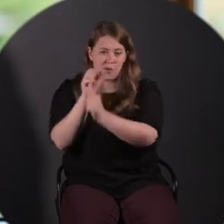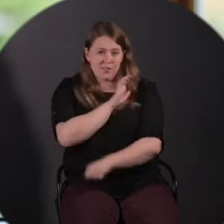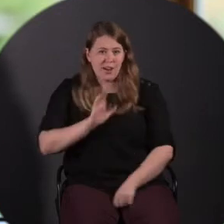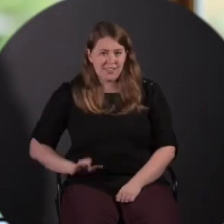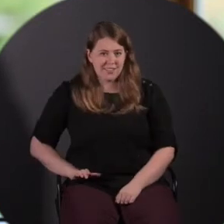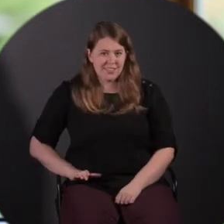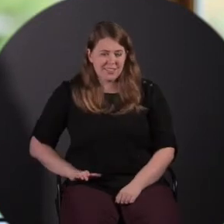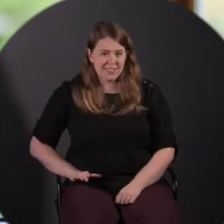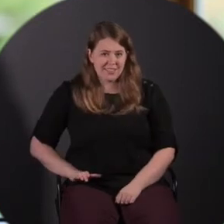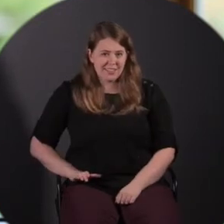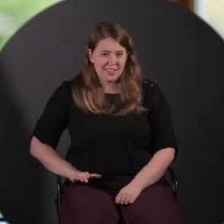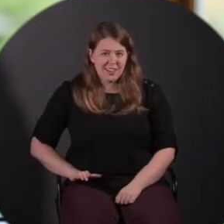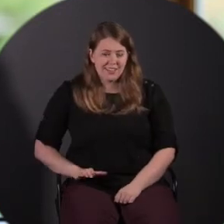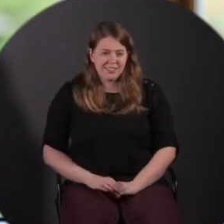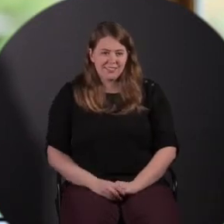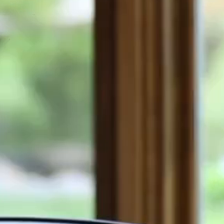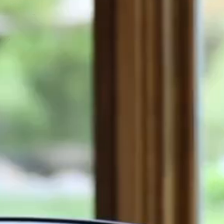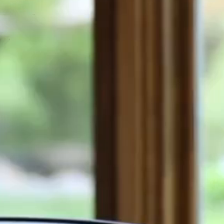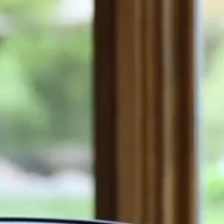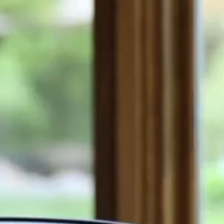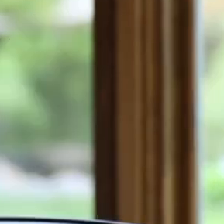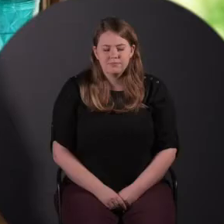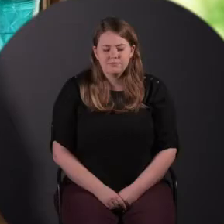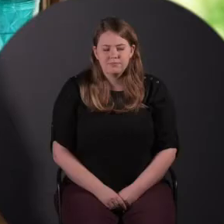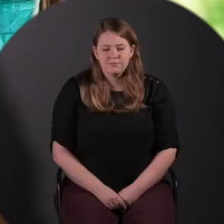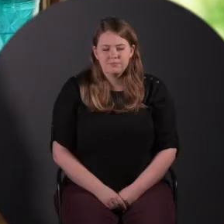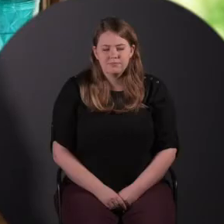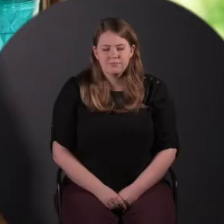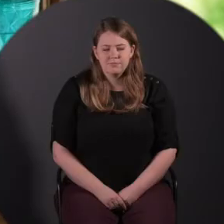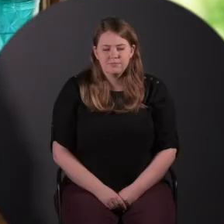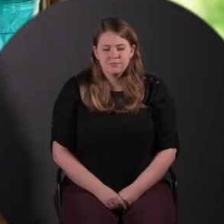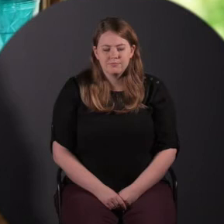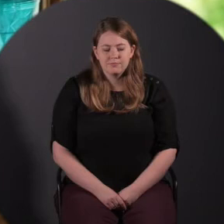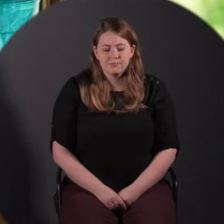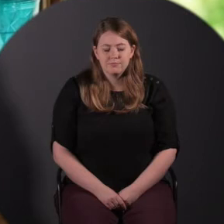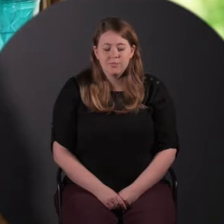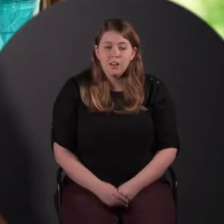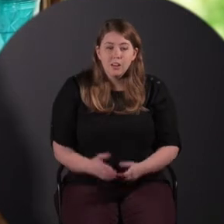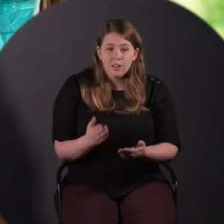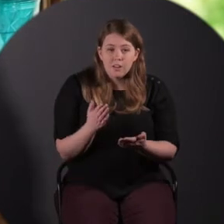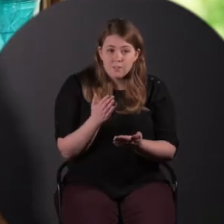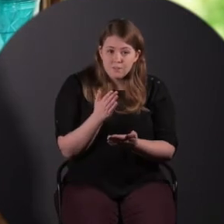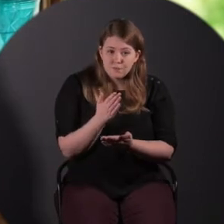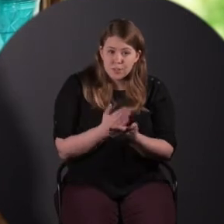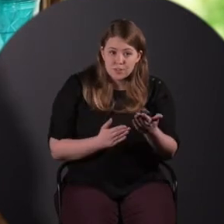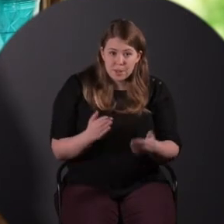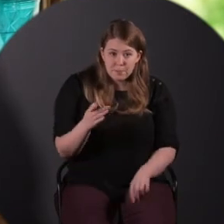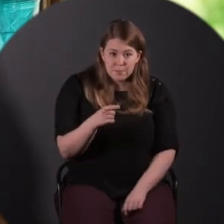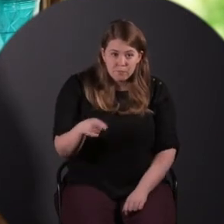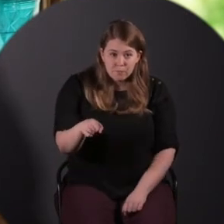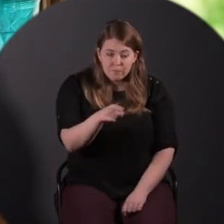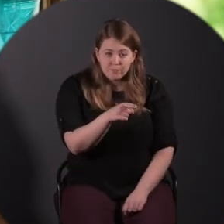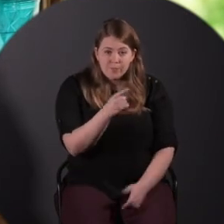your life to Jesus and that you want to. For some of you, maybe it's dealing with